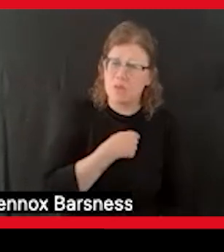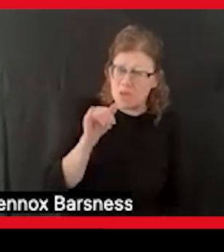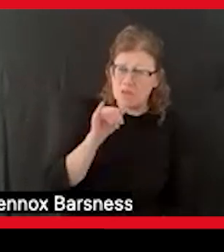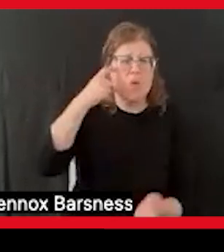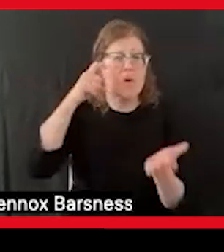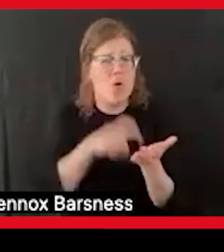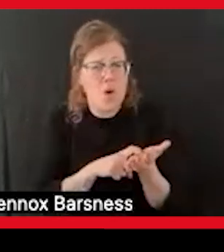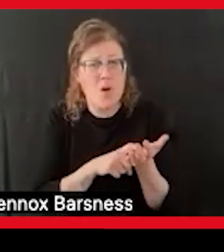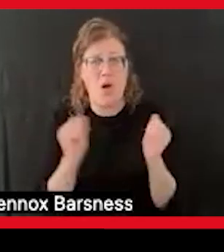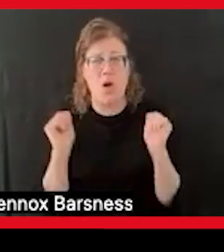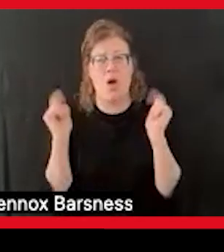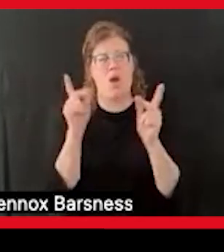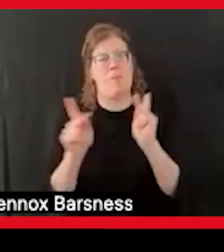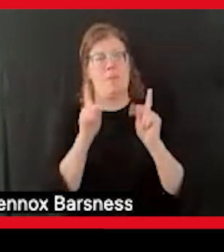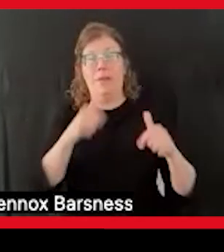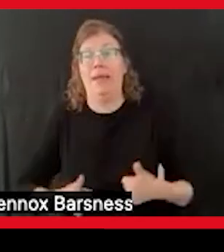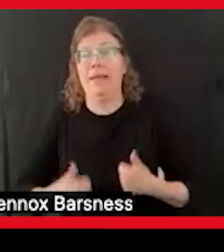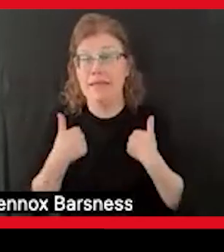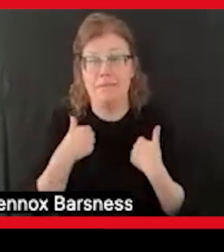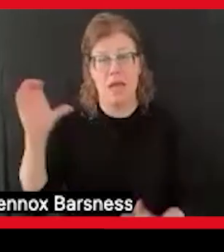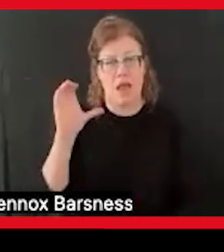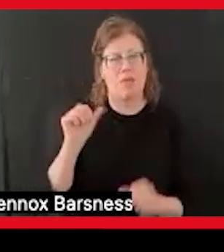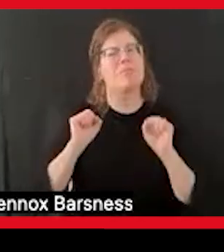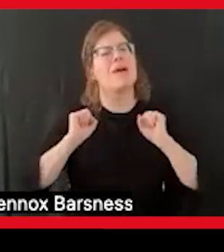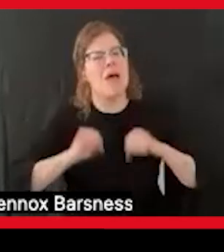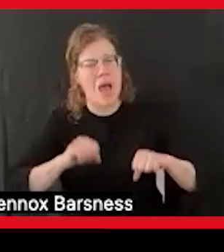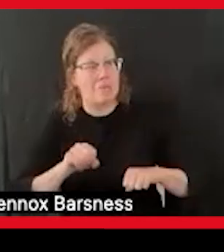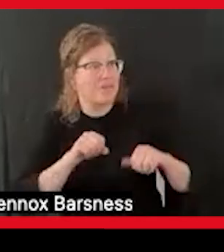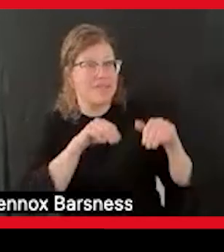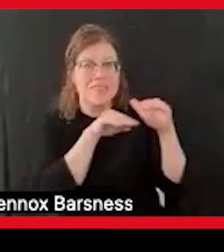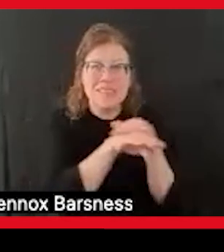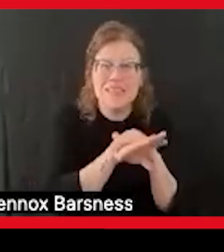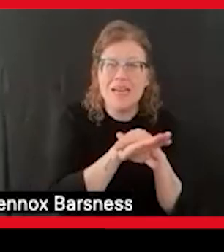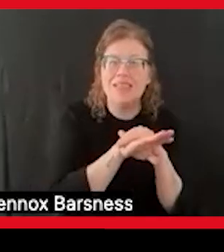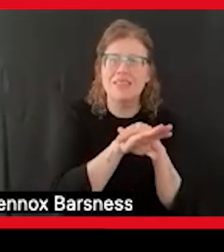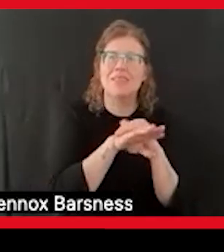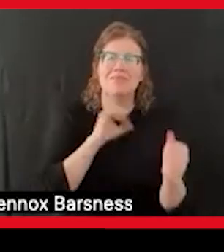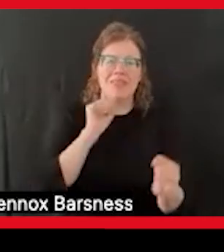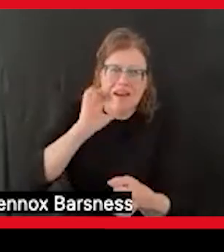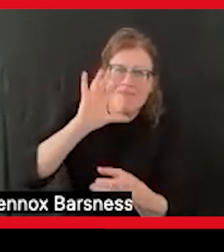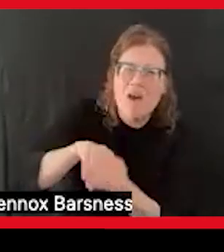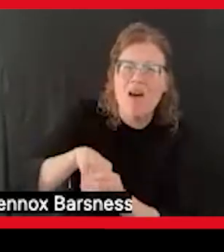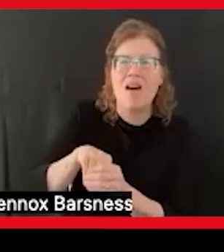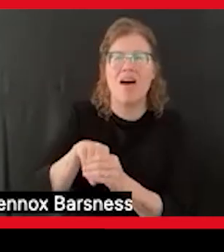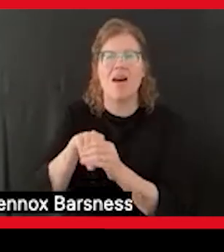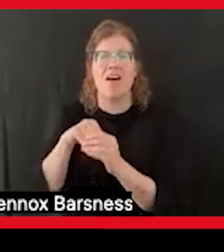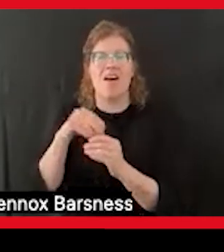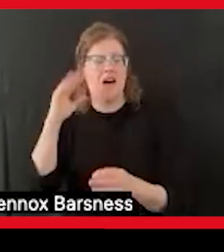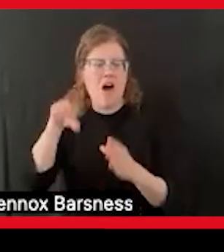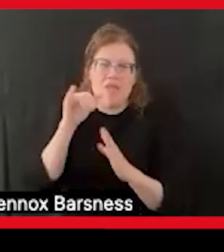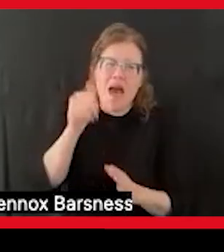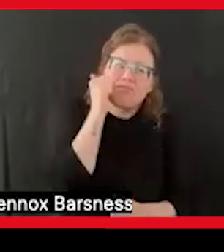create, and participate in art as part of their everyday lives. We aim to address and